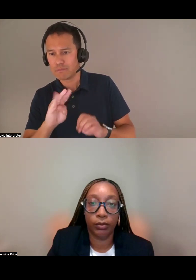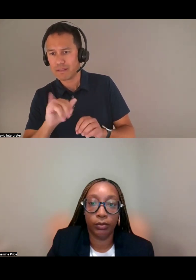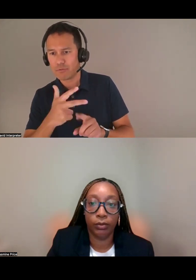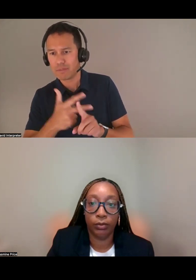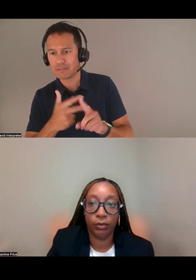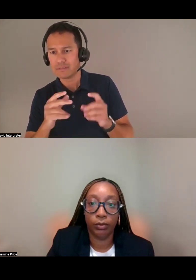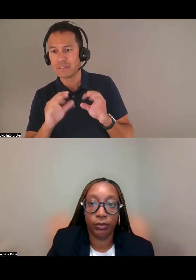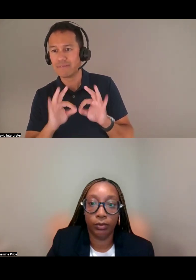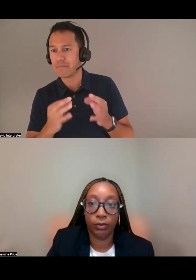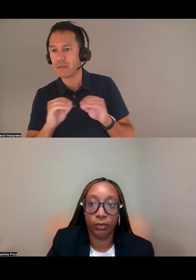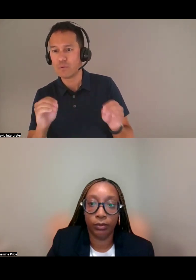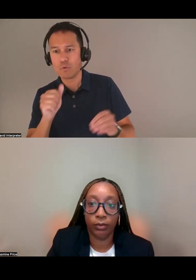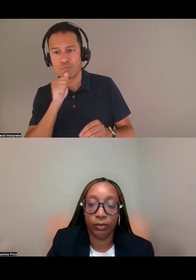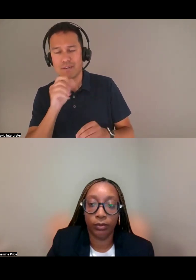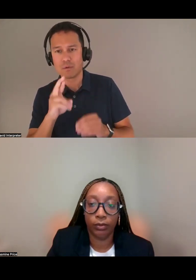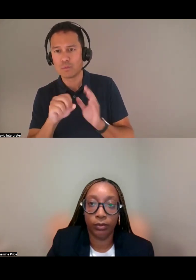state funding?